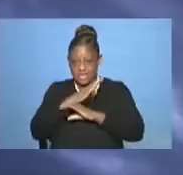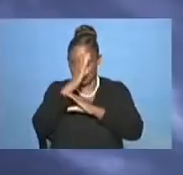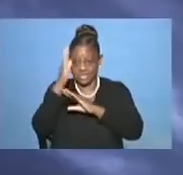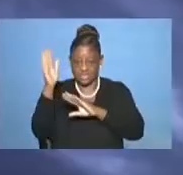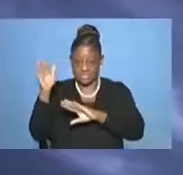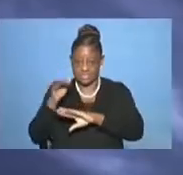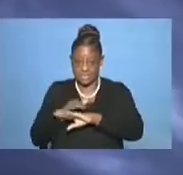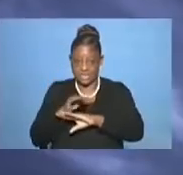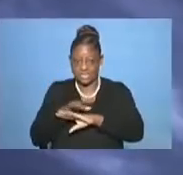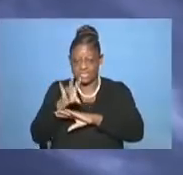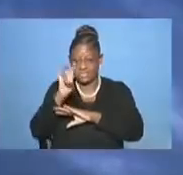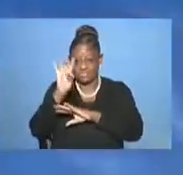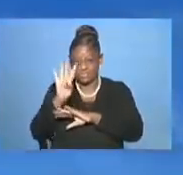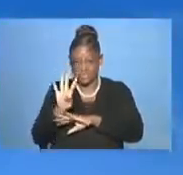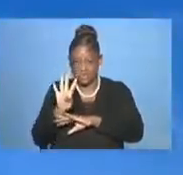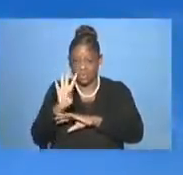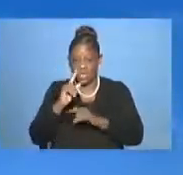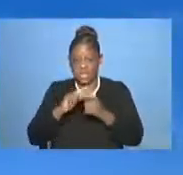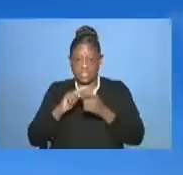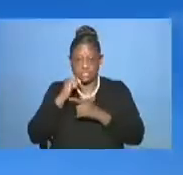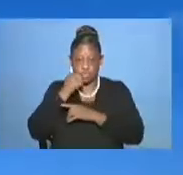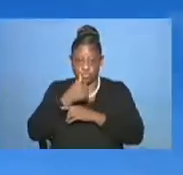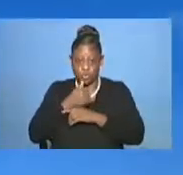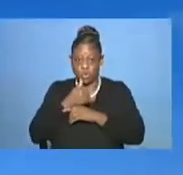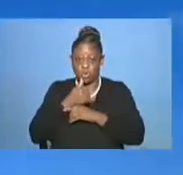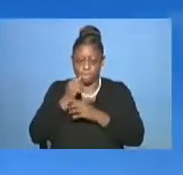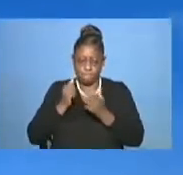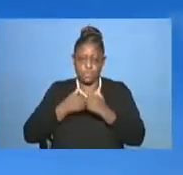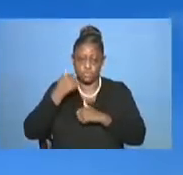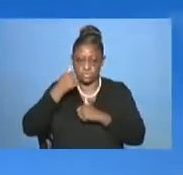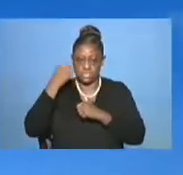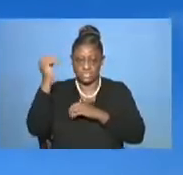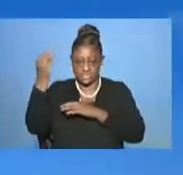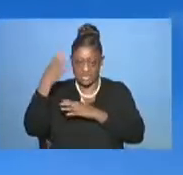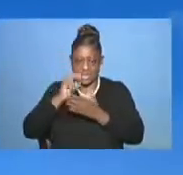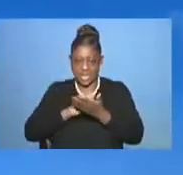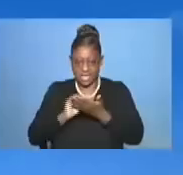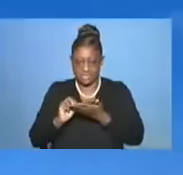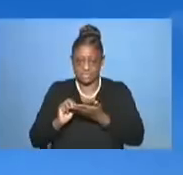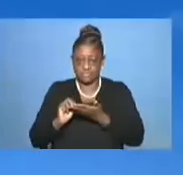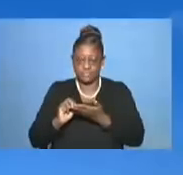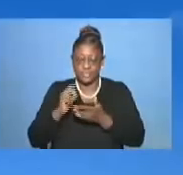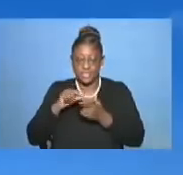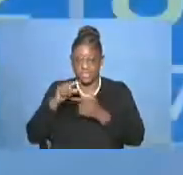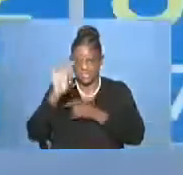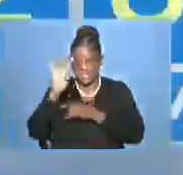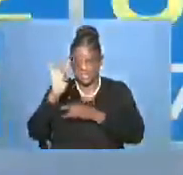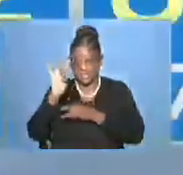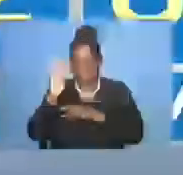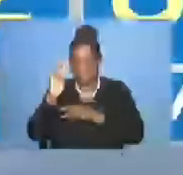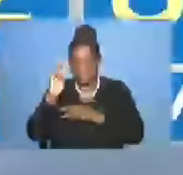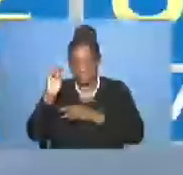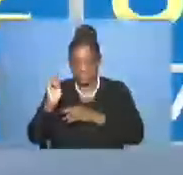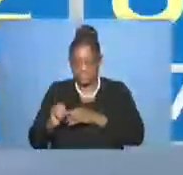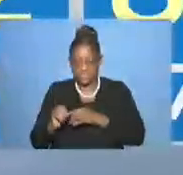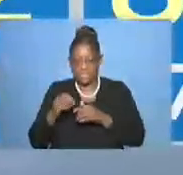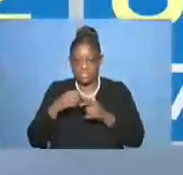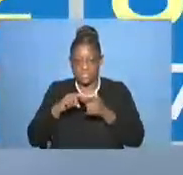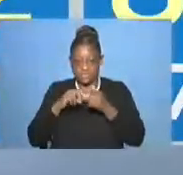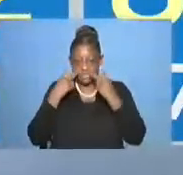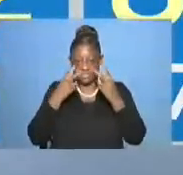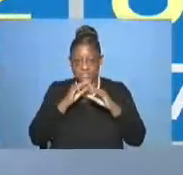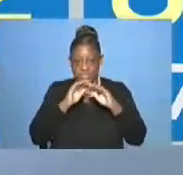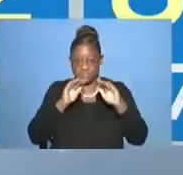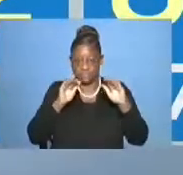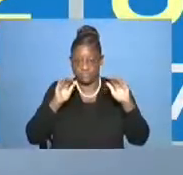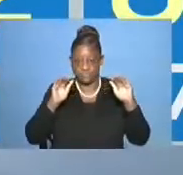skies, 74 degrees for the low, and tomorrow it's going to be mostly sunny, quite nice, 86 degrees for your high temperature. And the extended weather forecast,